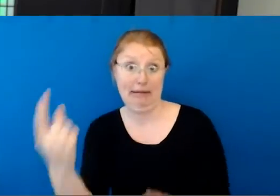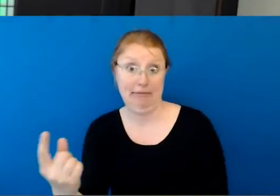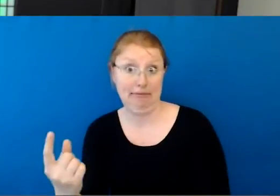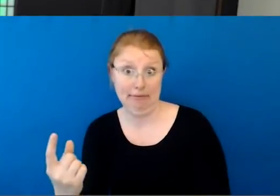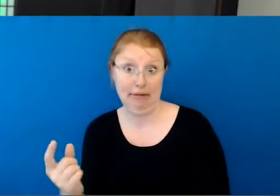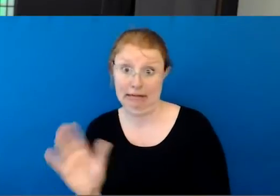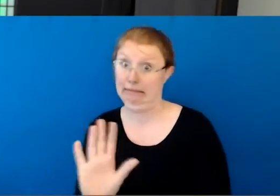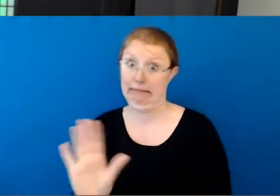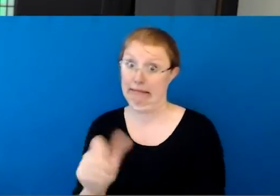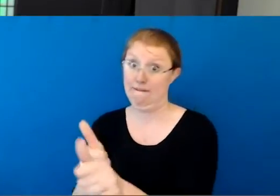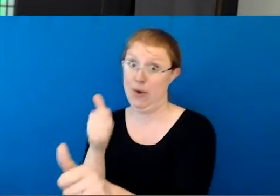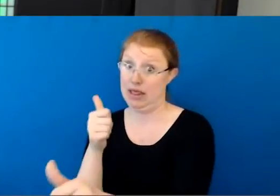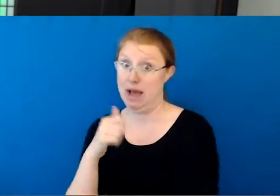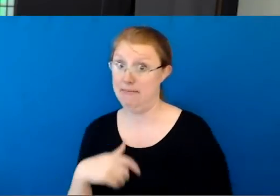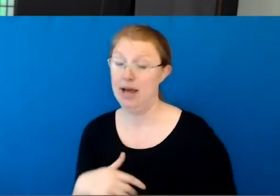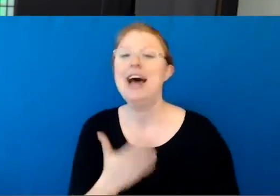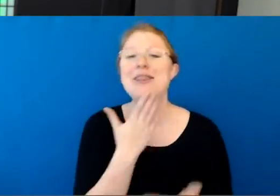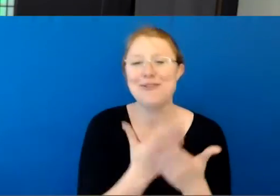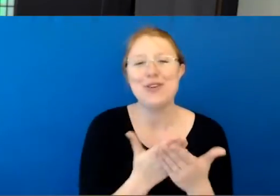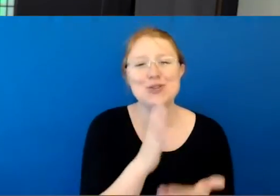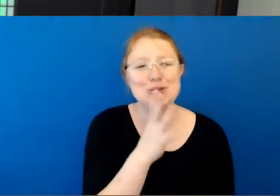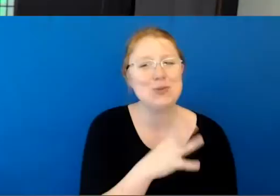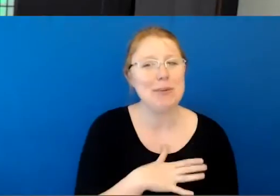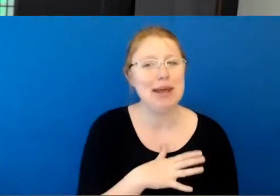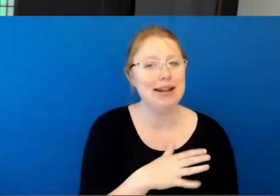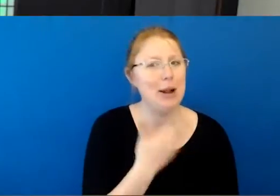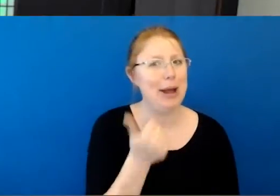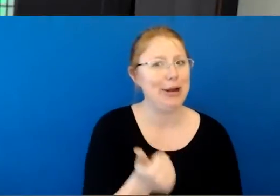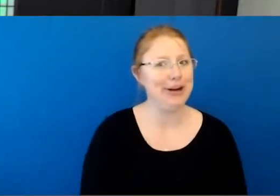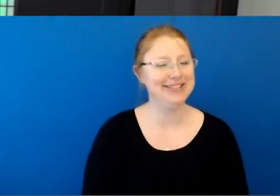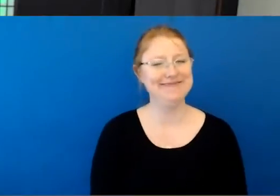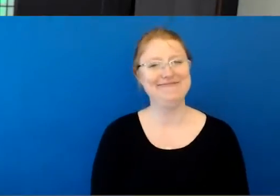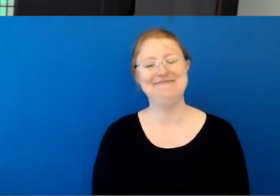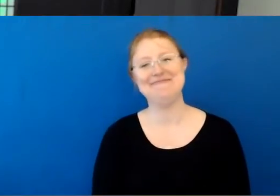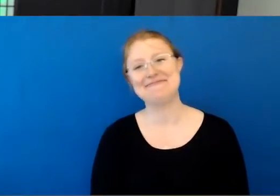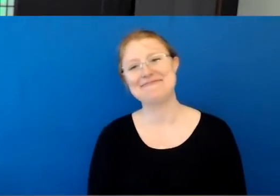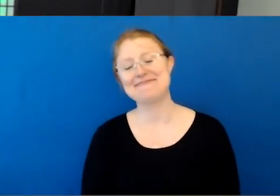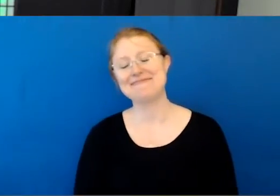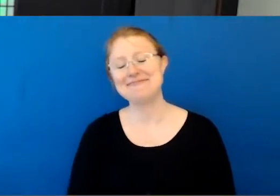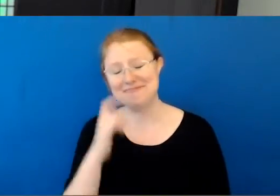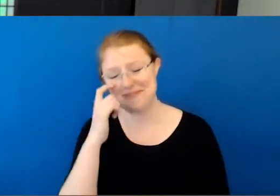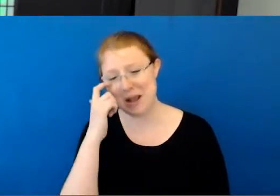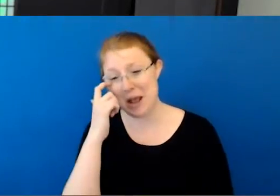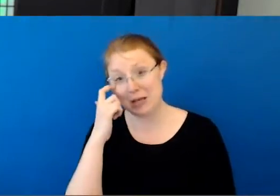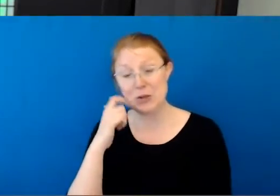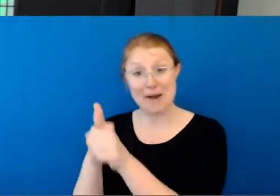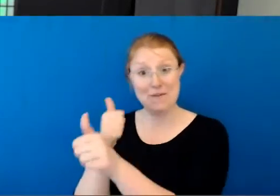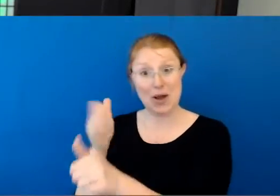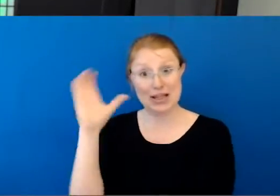that means. But so here you have a virtuous woman, and here you have the strange woman. So stay away from the strange woman,